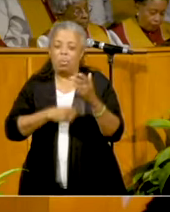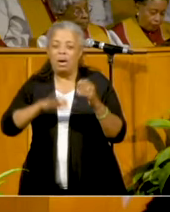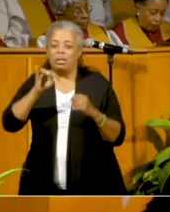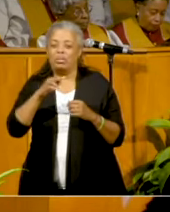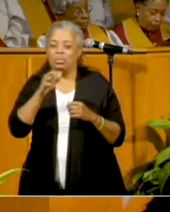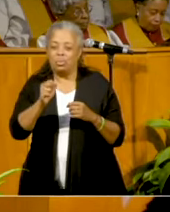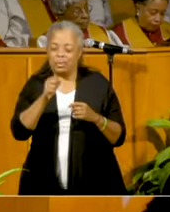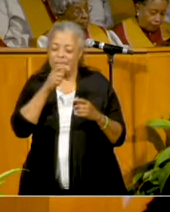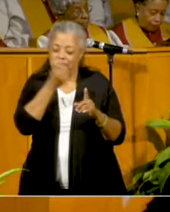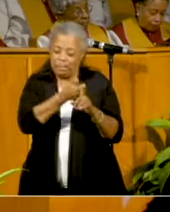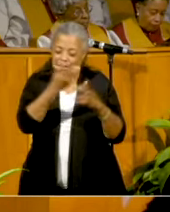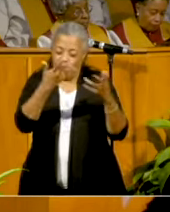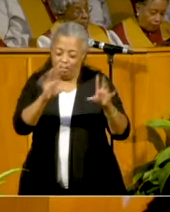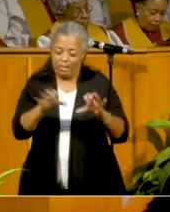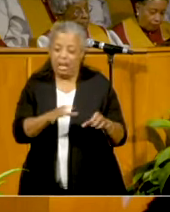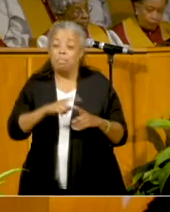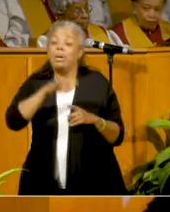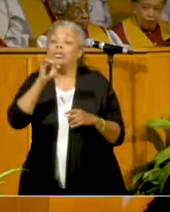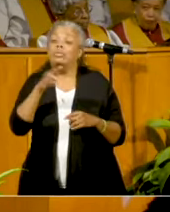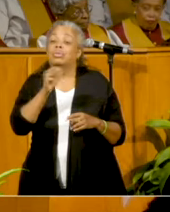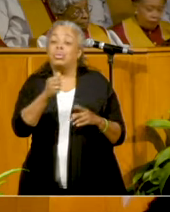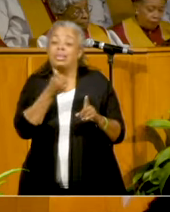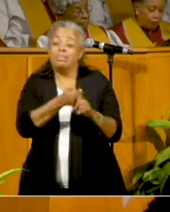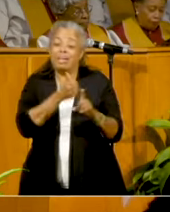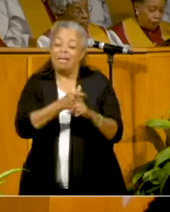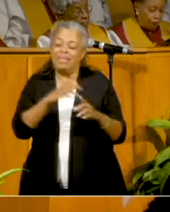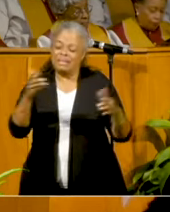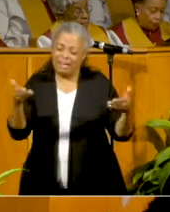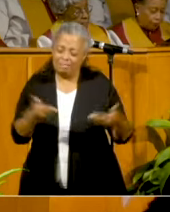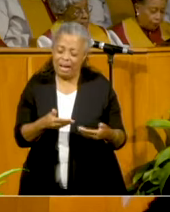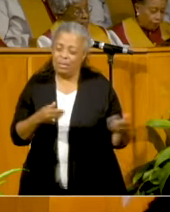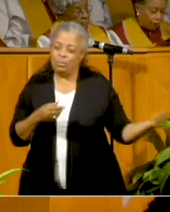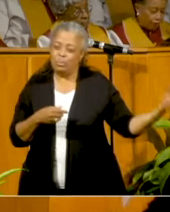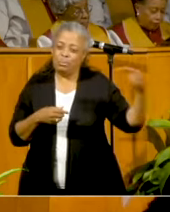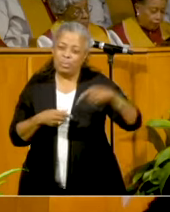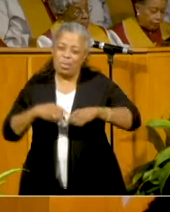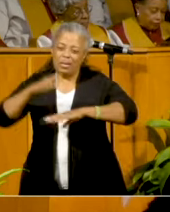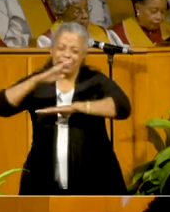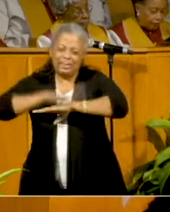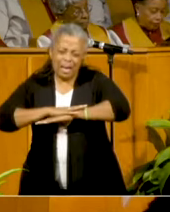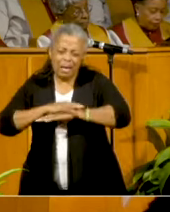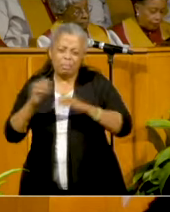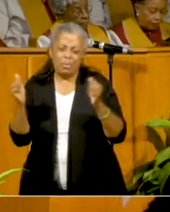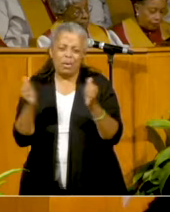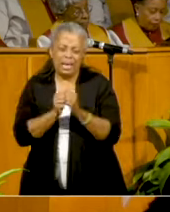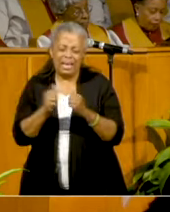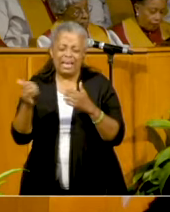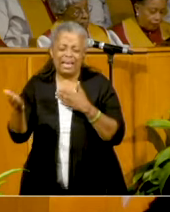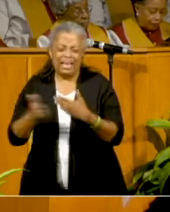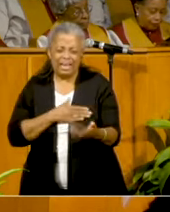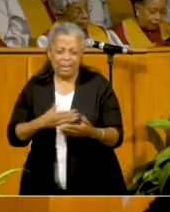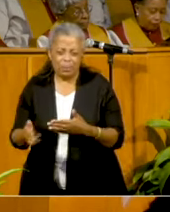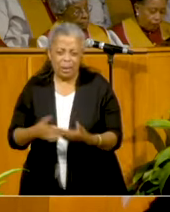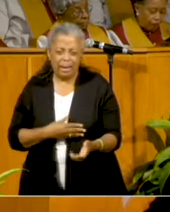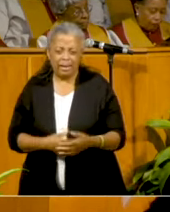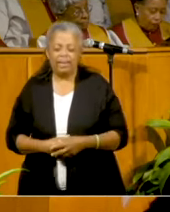is about, and yet Judas is invited to sit at the table anyway.